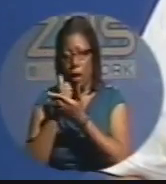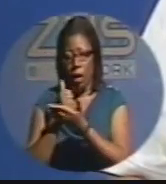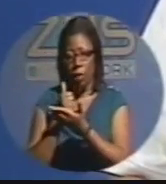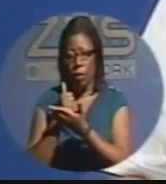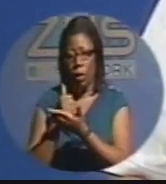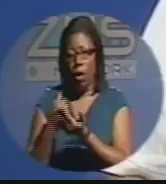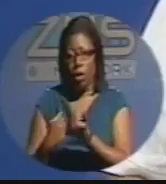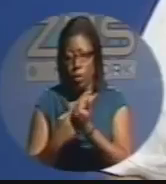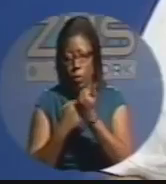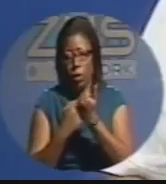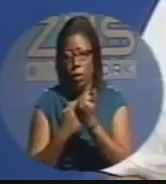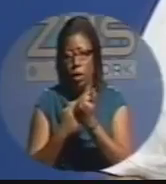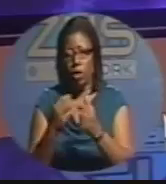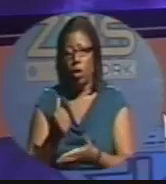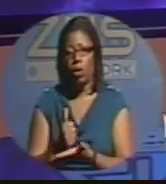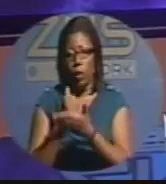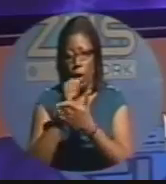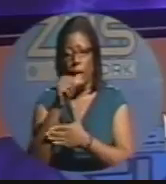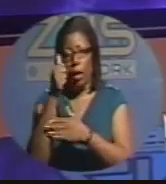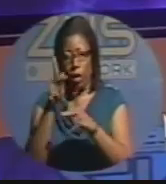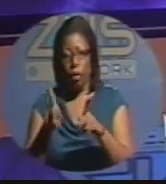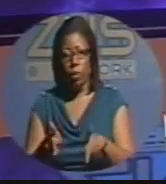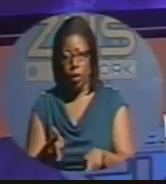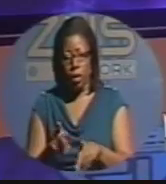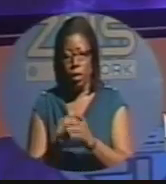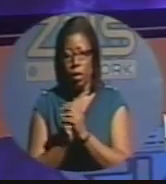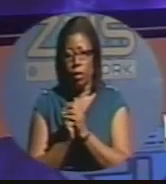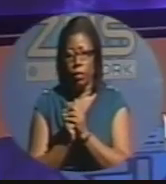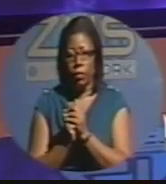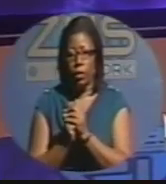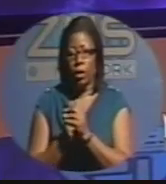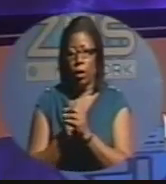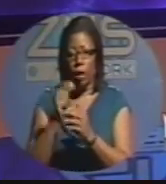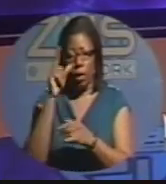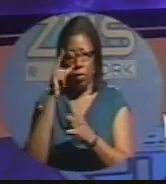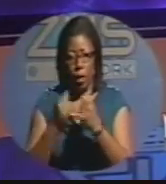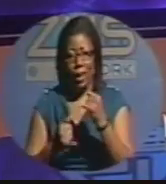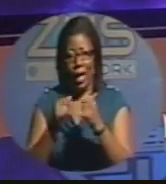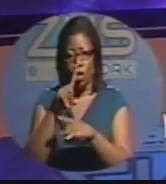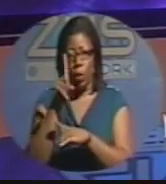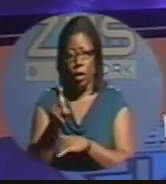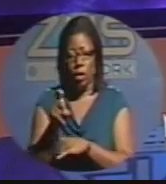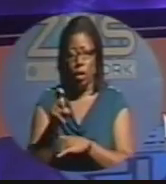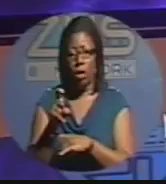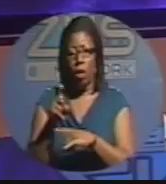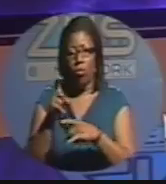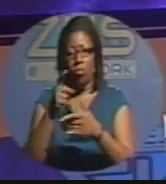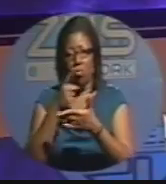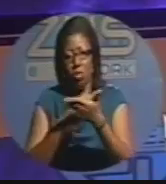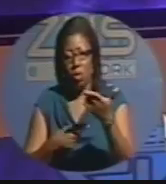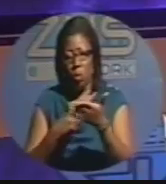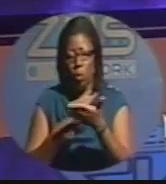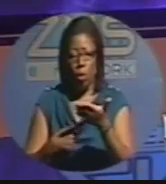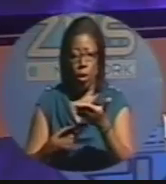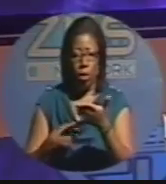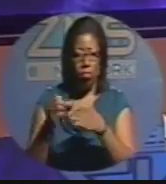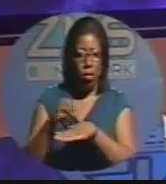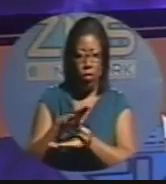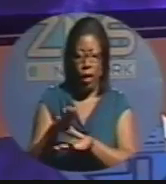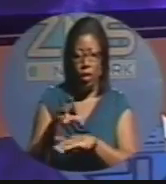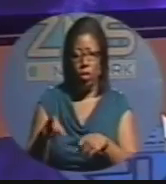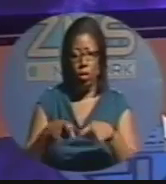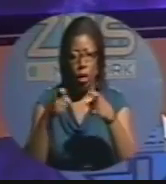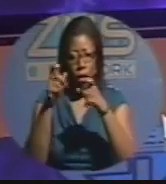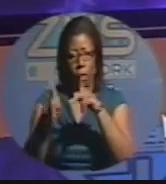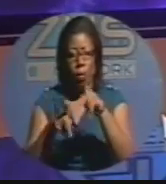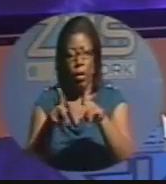to assisting other persons. All right, and finally, before you go, what advice do you give to people who find themselves or may find